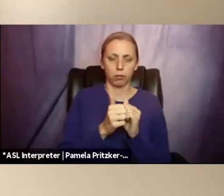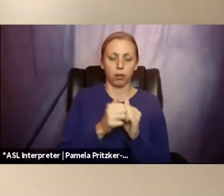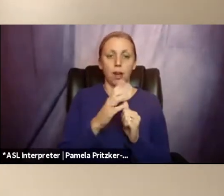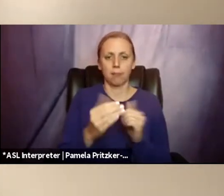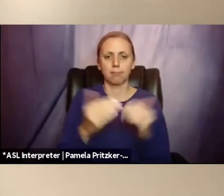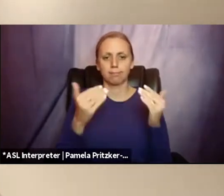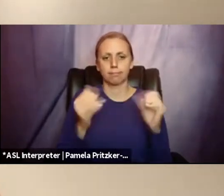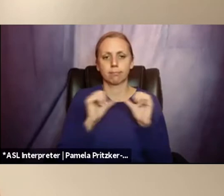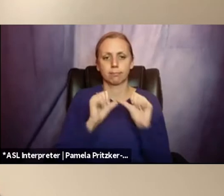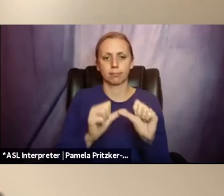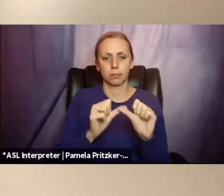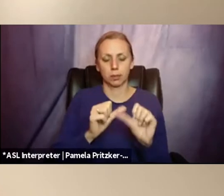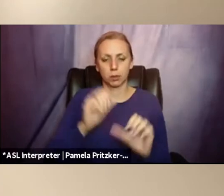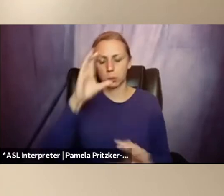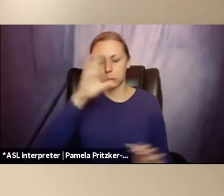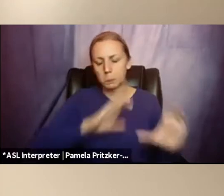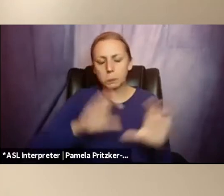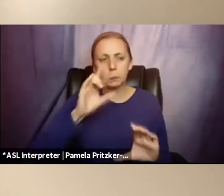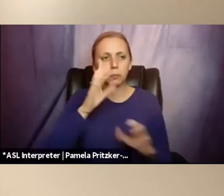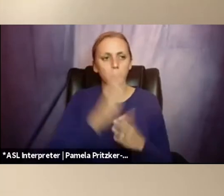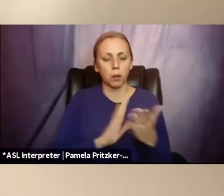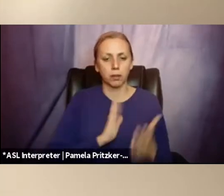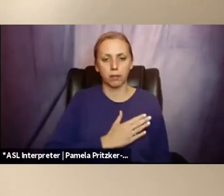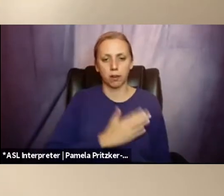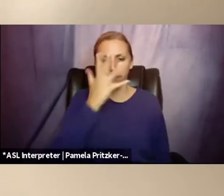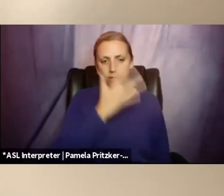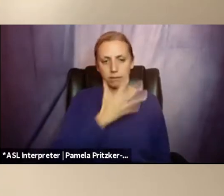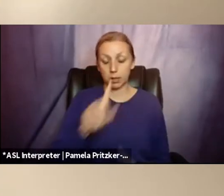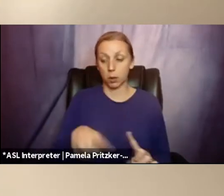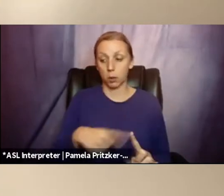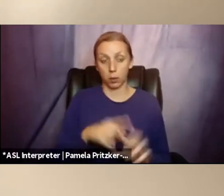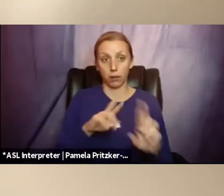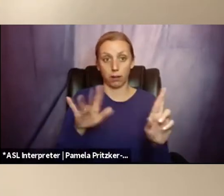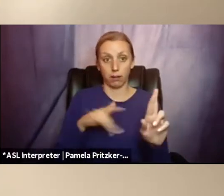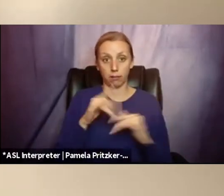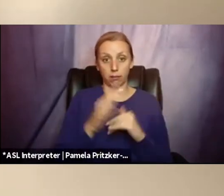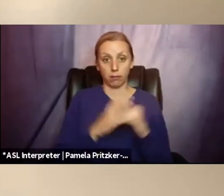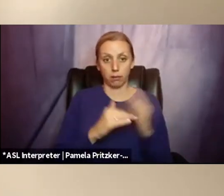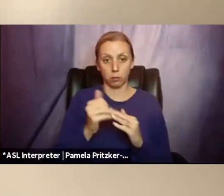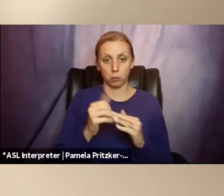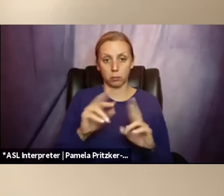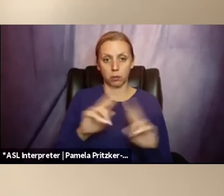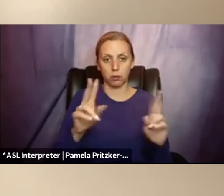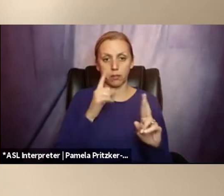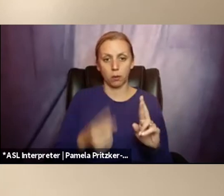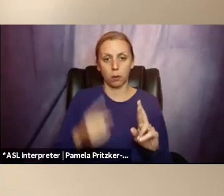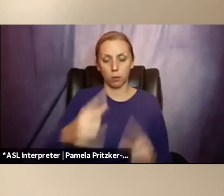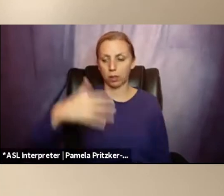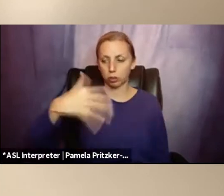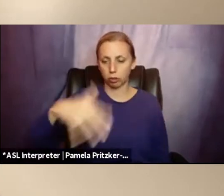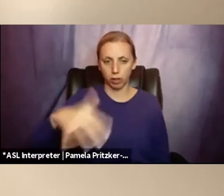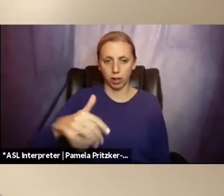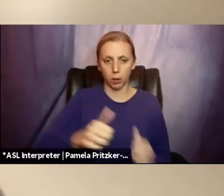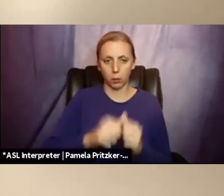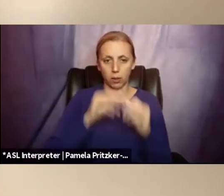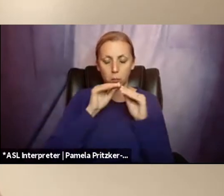to explore parts of our face. And whenever you feel comfortable, please get ready for one shakeout along with an audible breath.